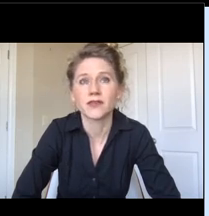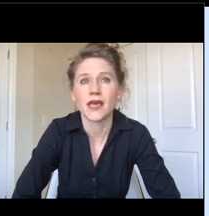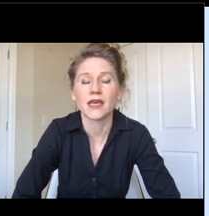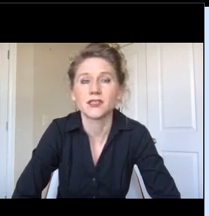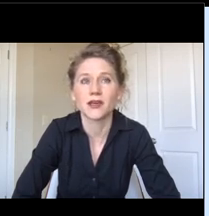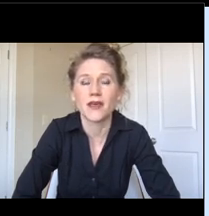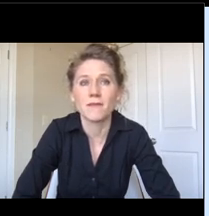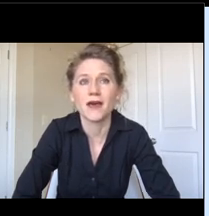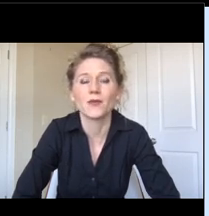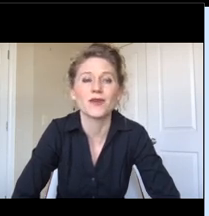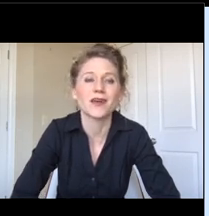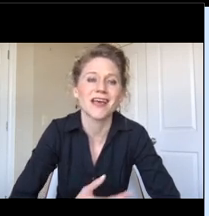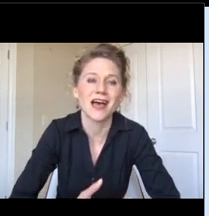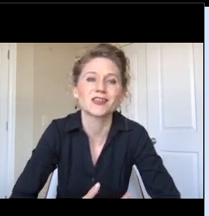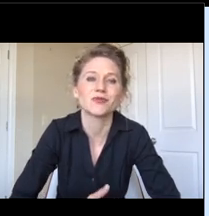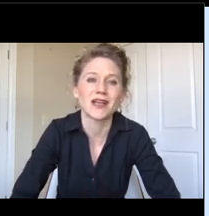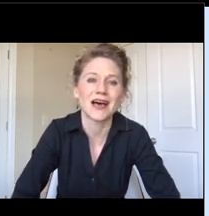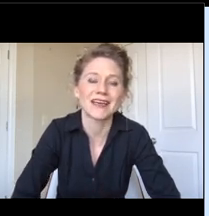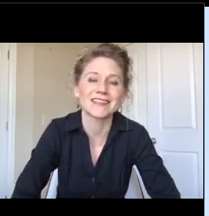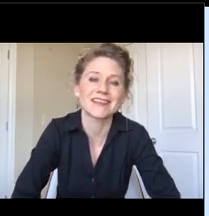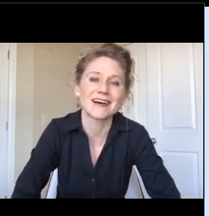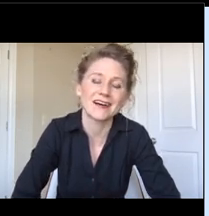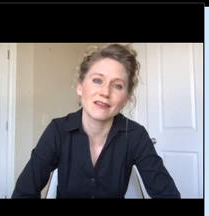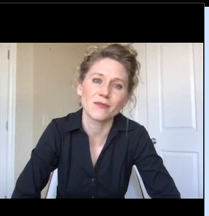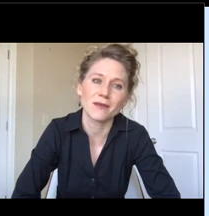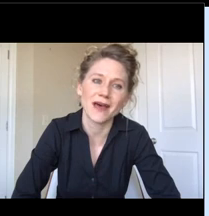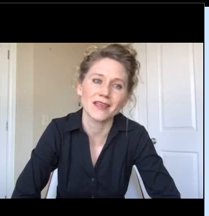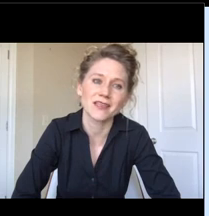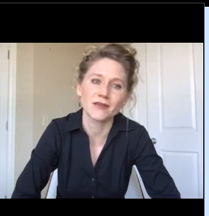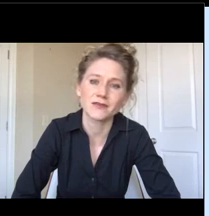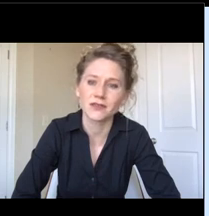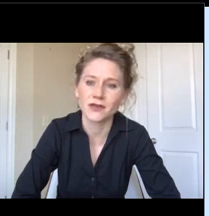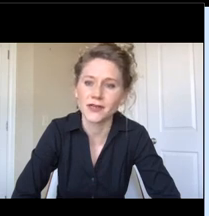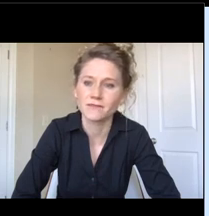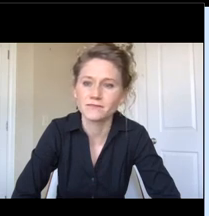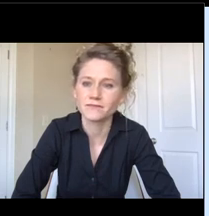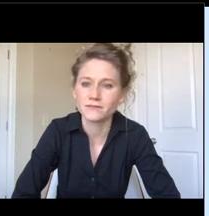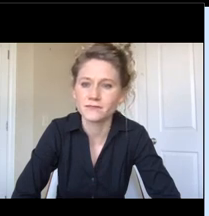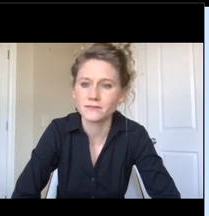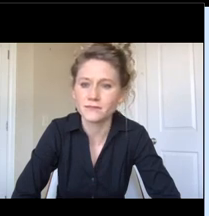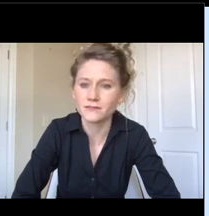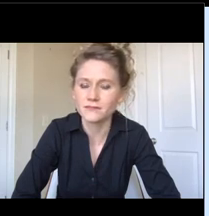speaking to today. And Jerry, that may help you contextualize a little bit about how you tell your own story.